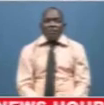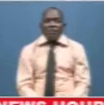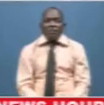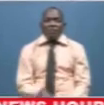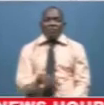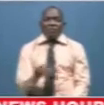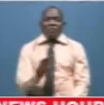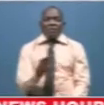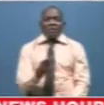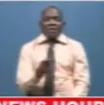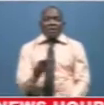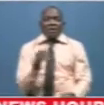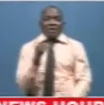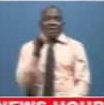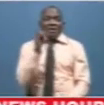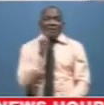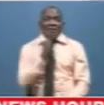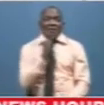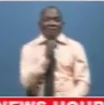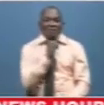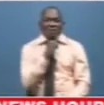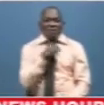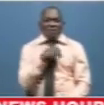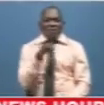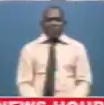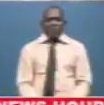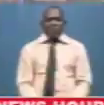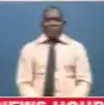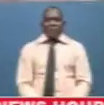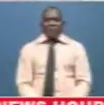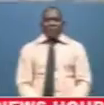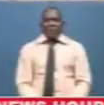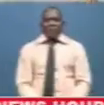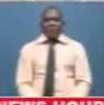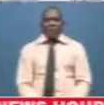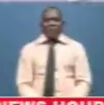Its landmass is over 60% desert.